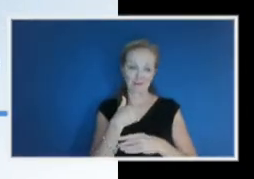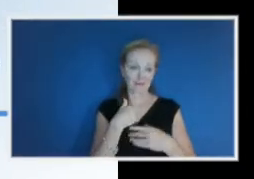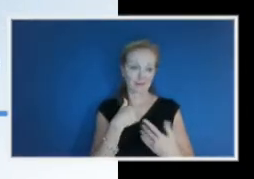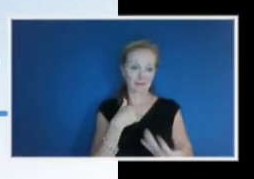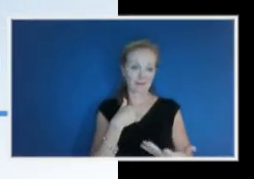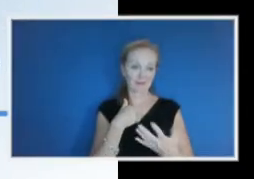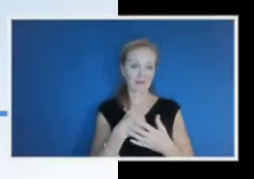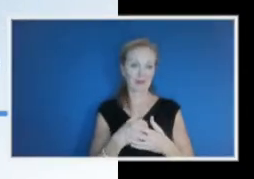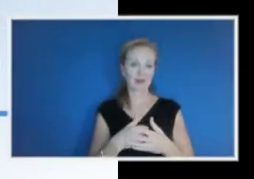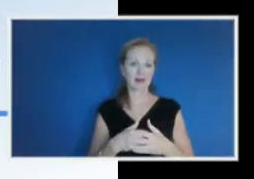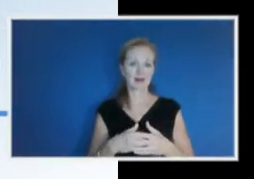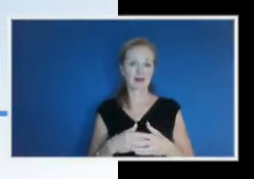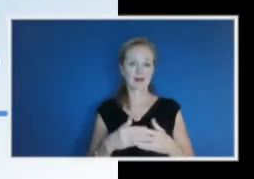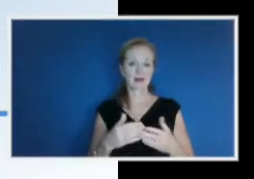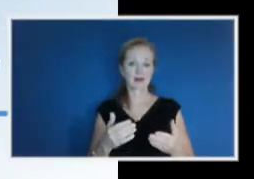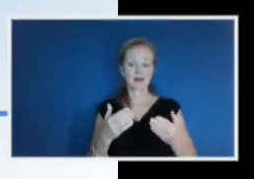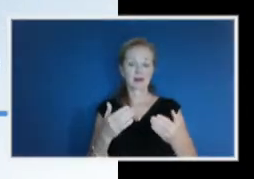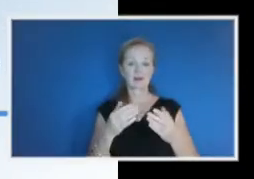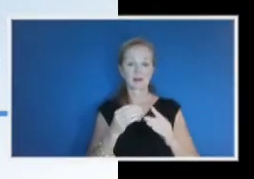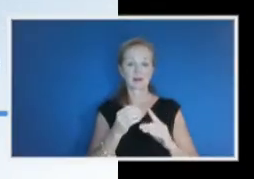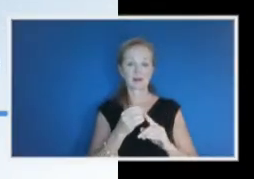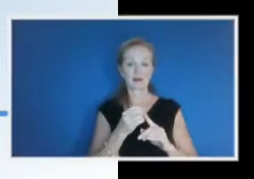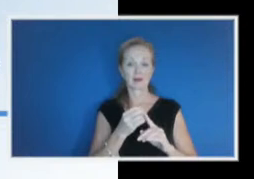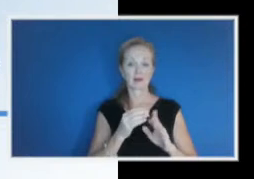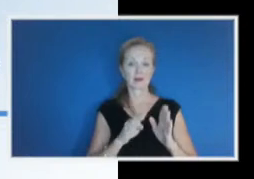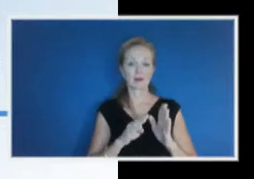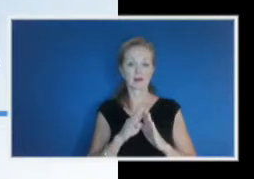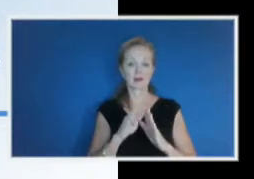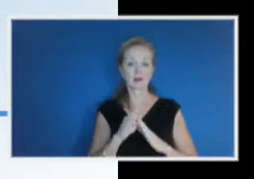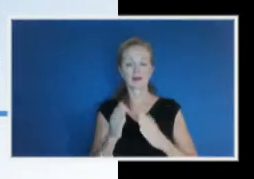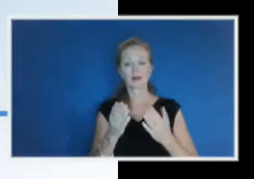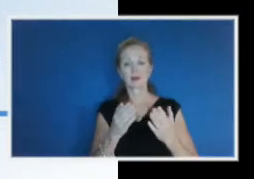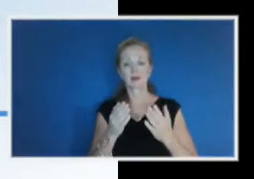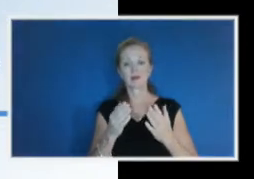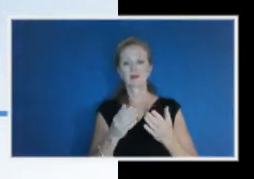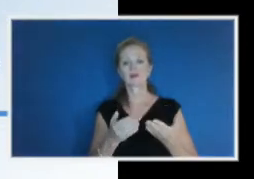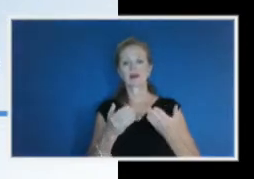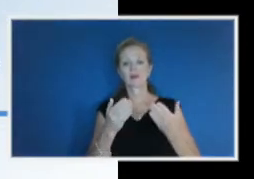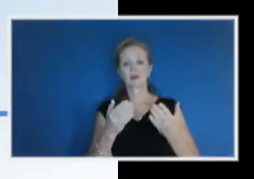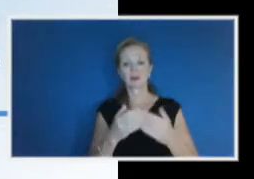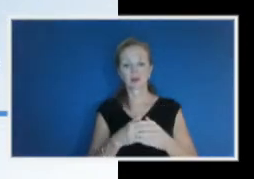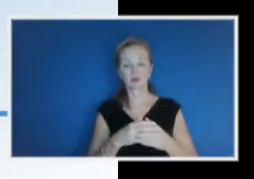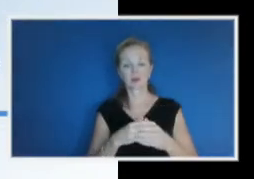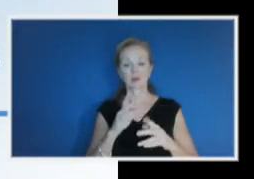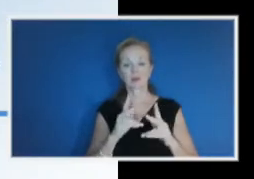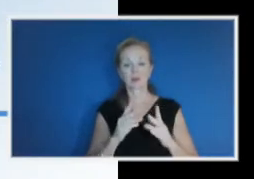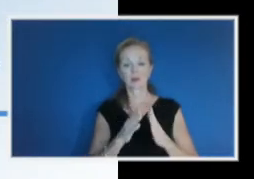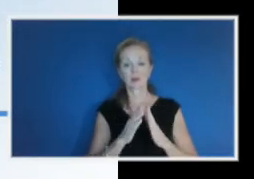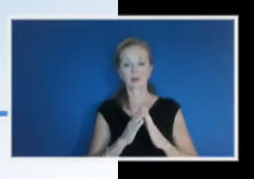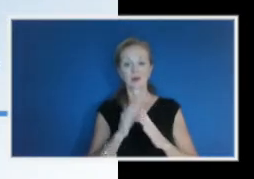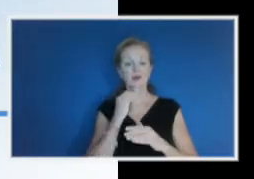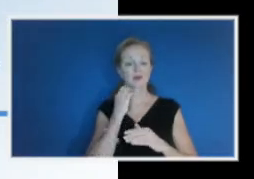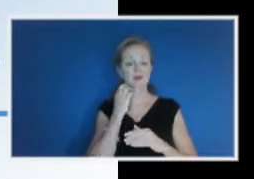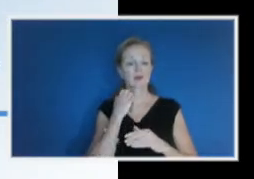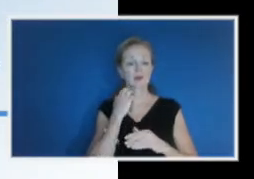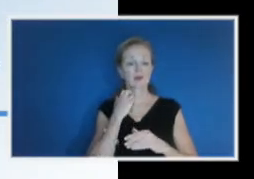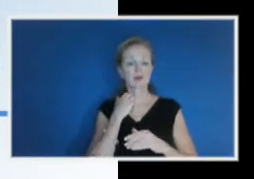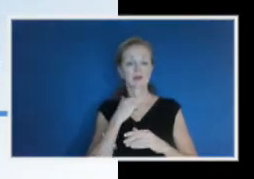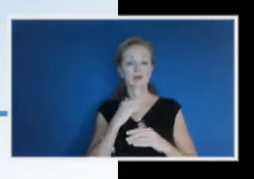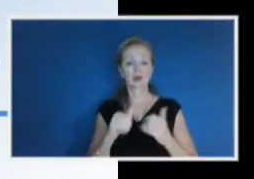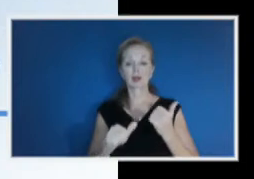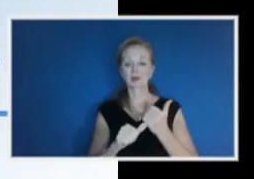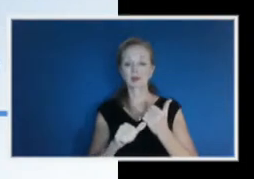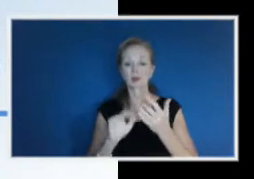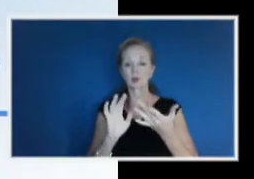certainly suggest that you expand your supportive services offerings. People requested things like assistance with